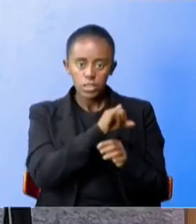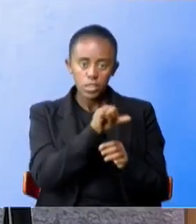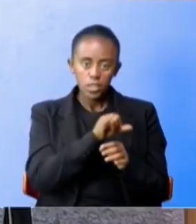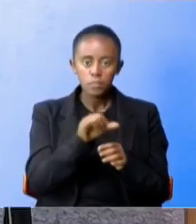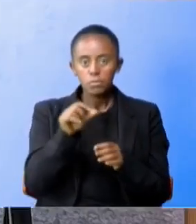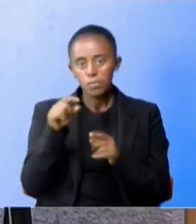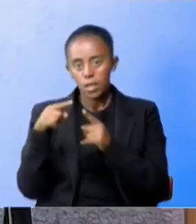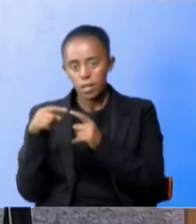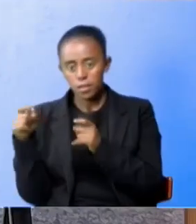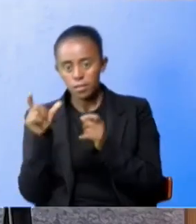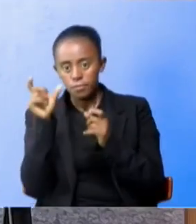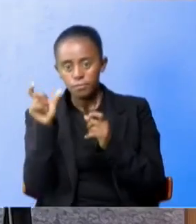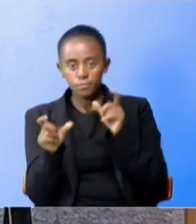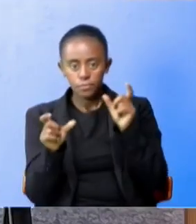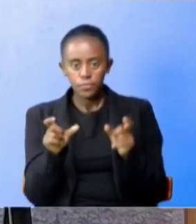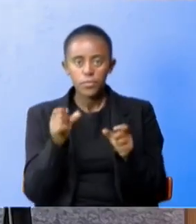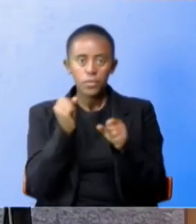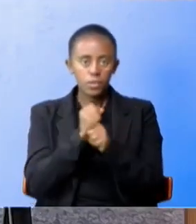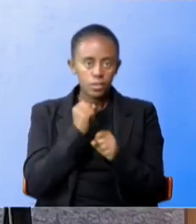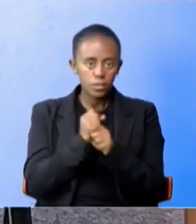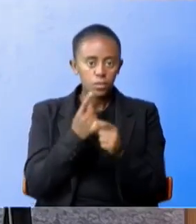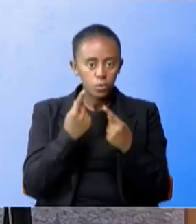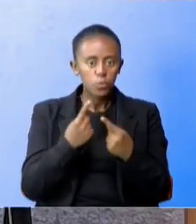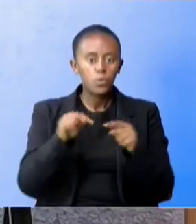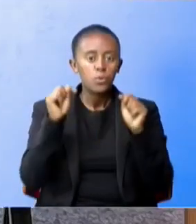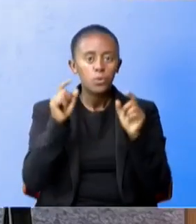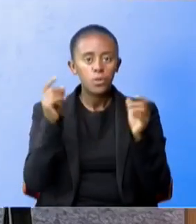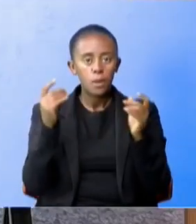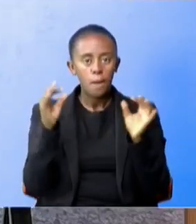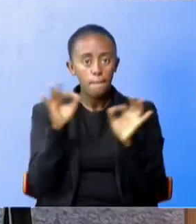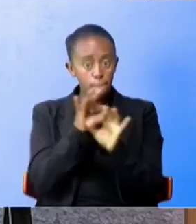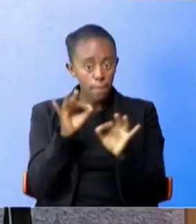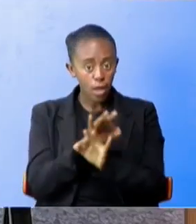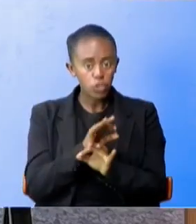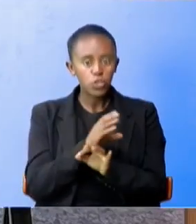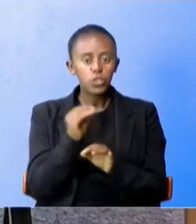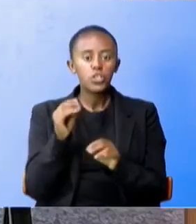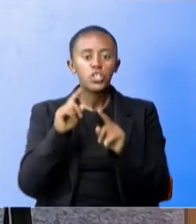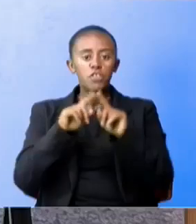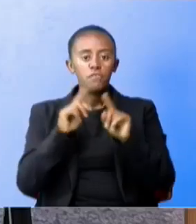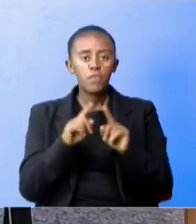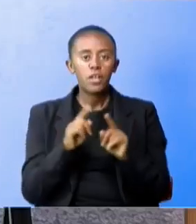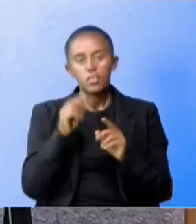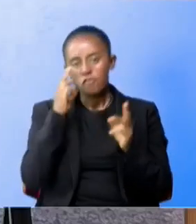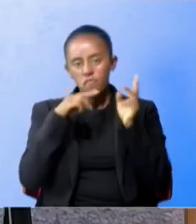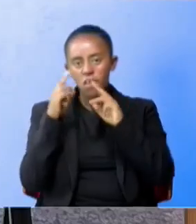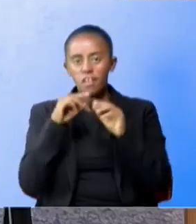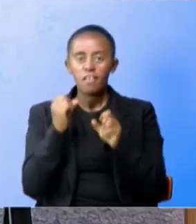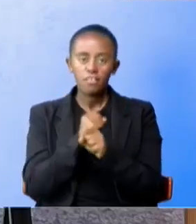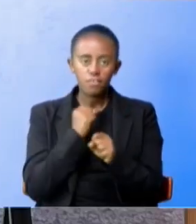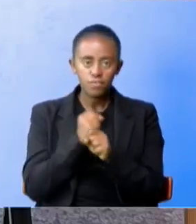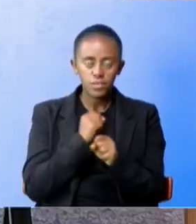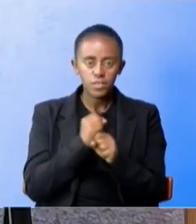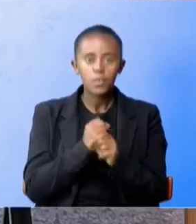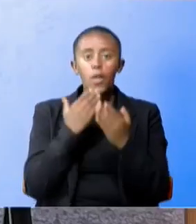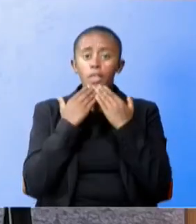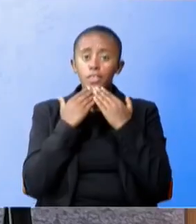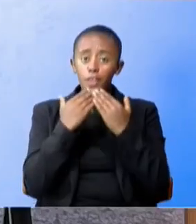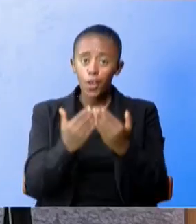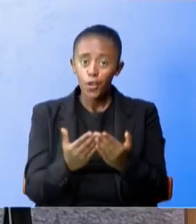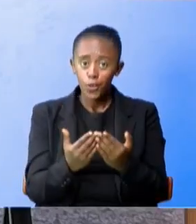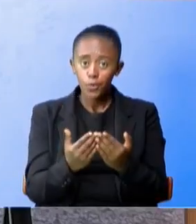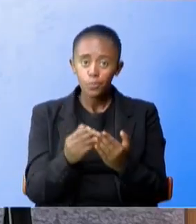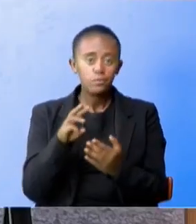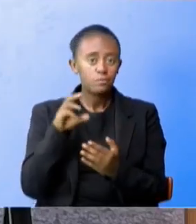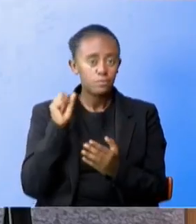write their antonyms and synonyms and try to match and do different fun activities. And thank you all. That